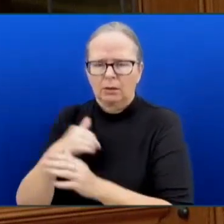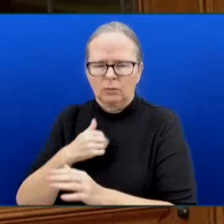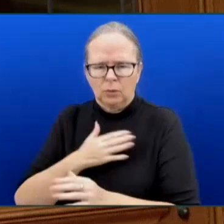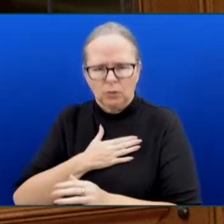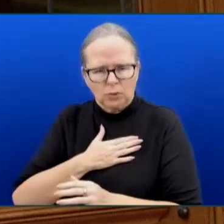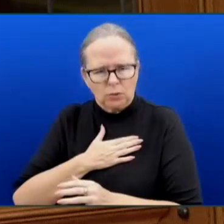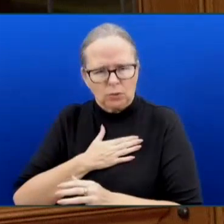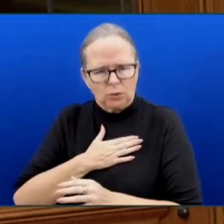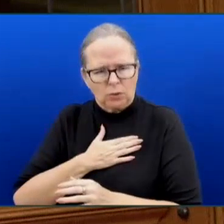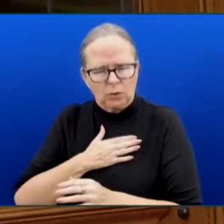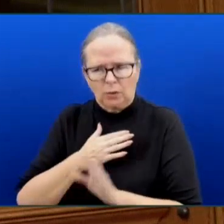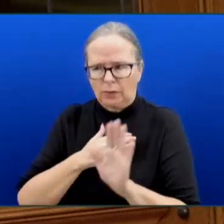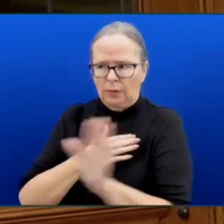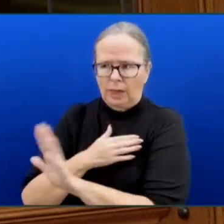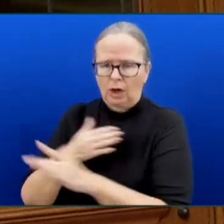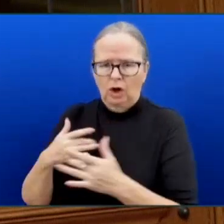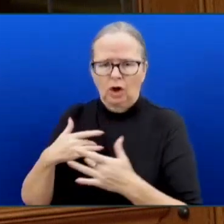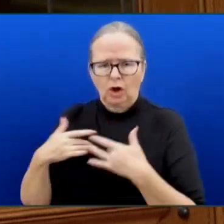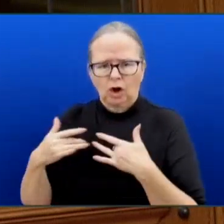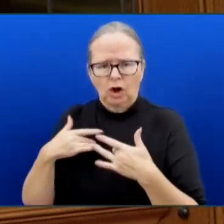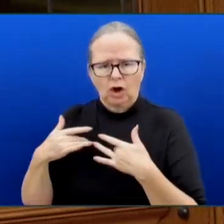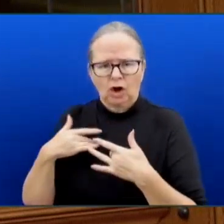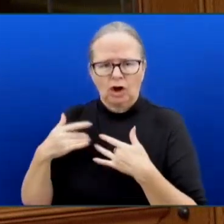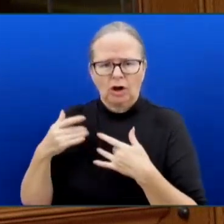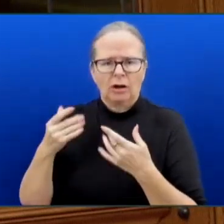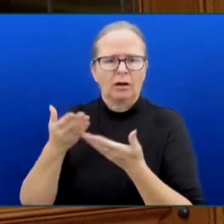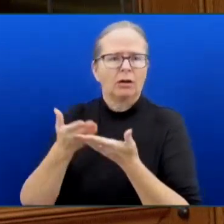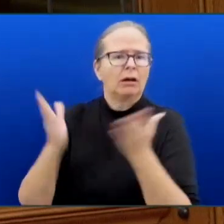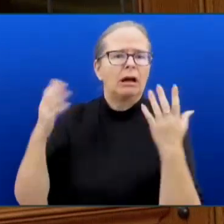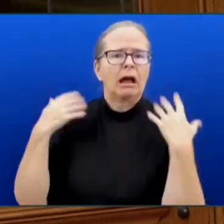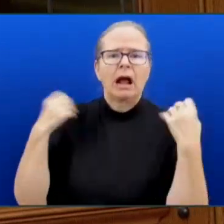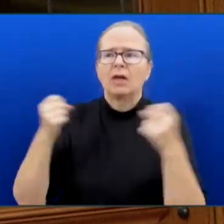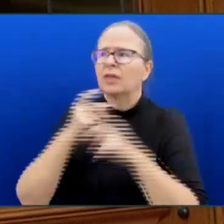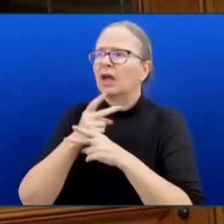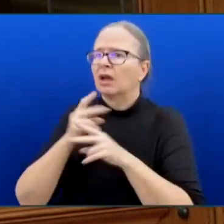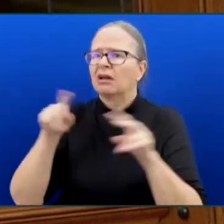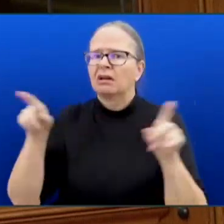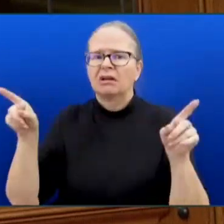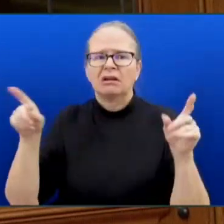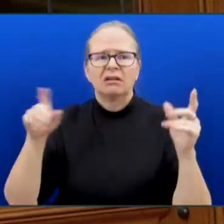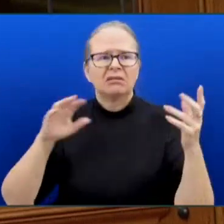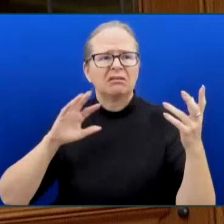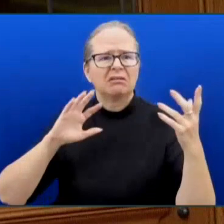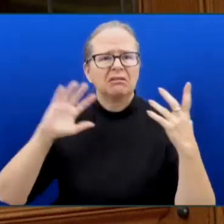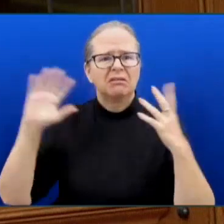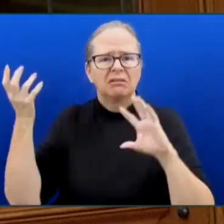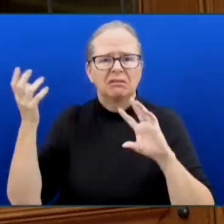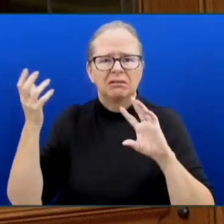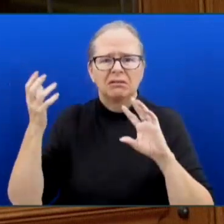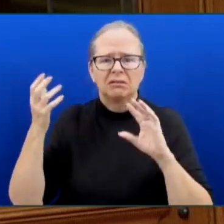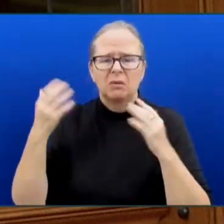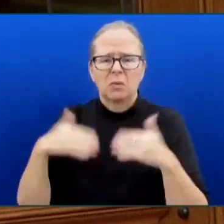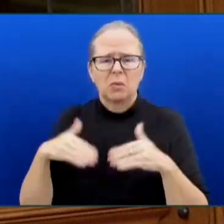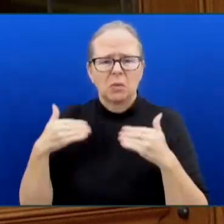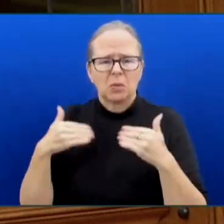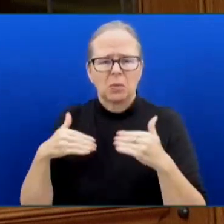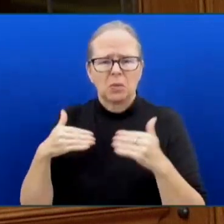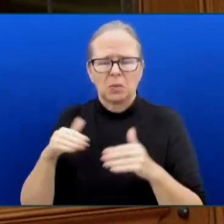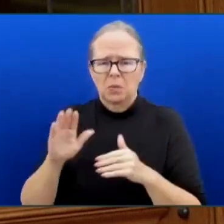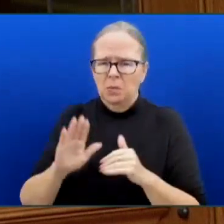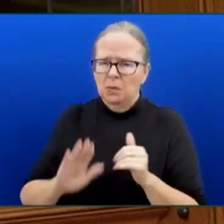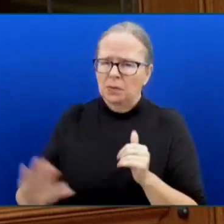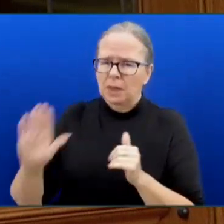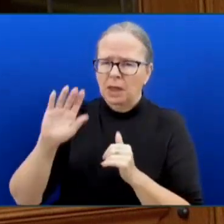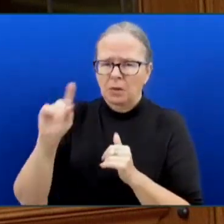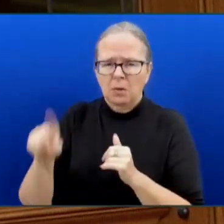chaos within our current healthcare system. The single thing, Mr. Speaker, they made me promise was